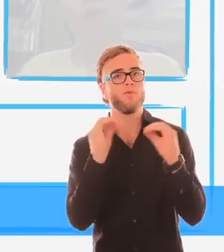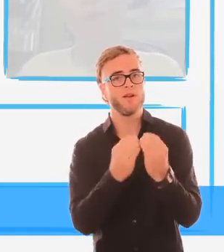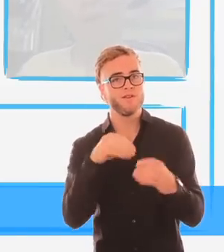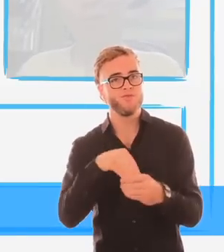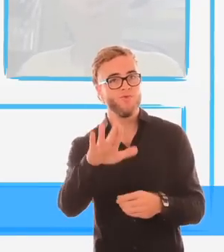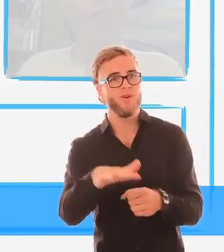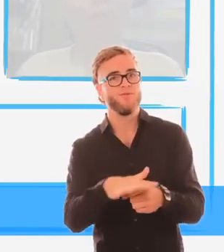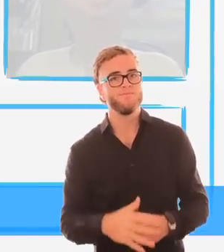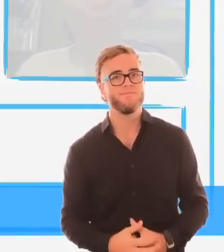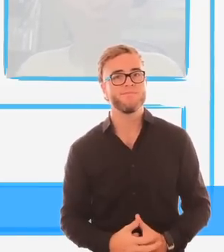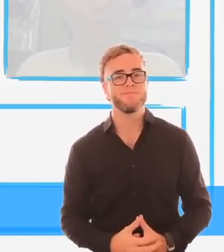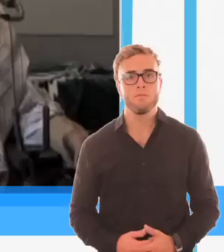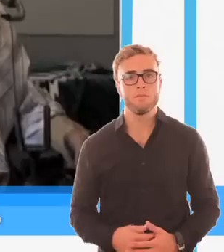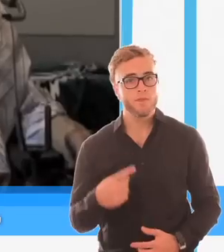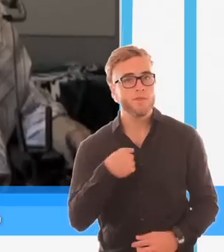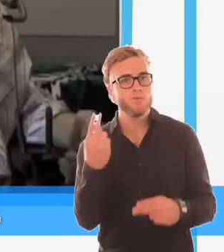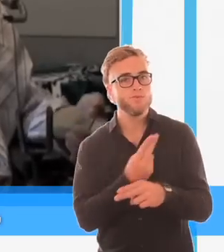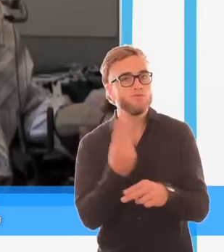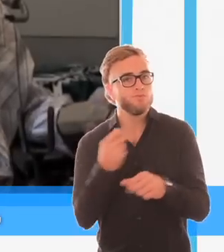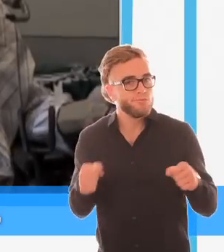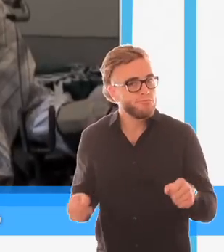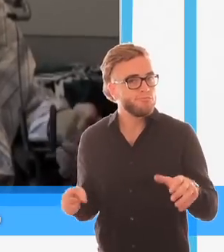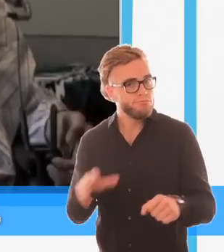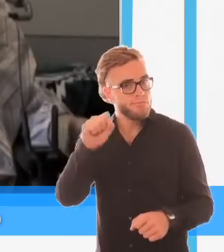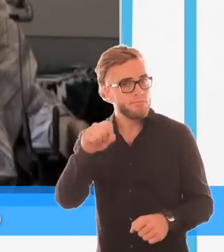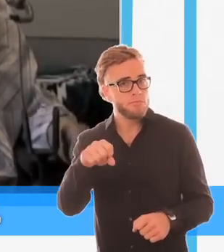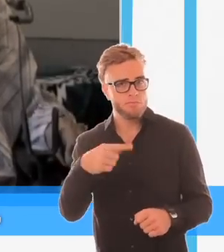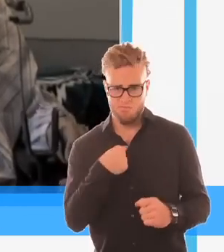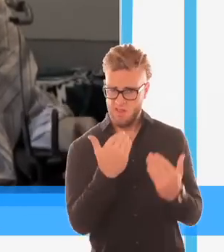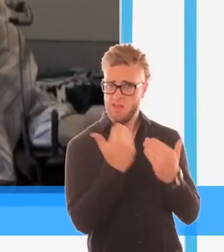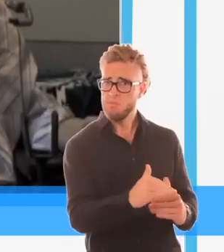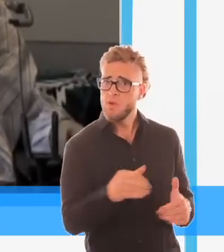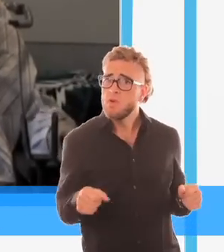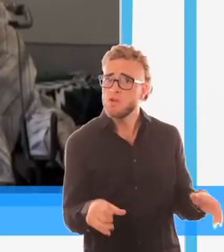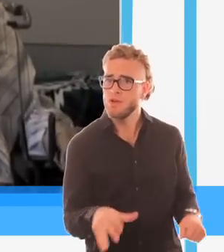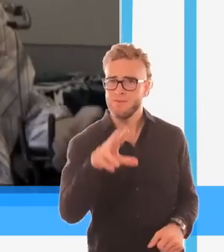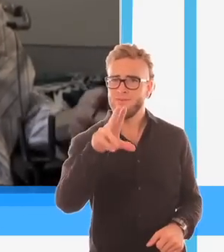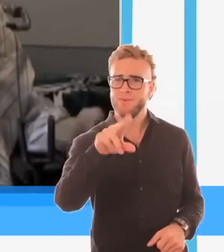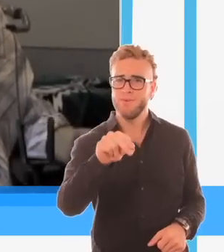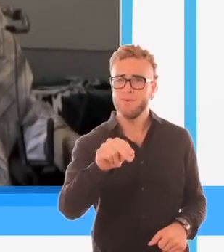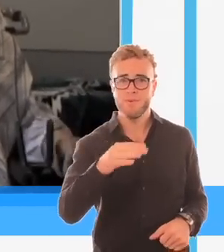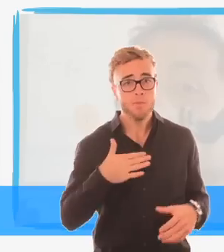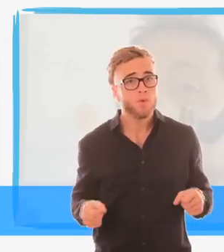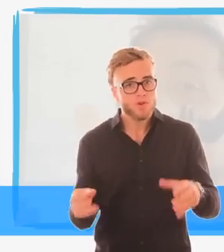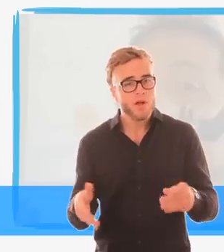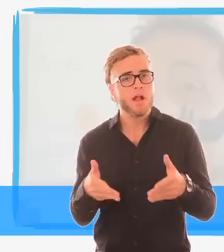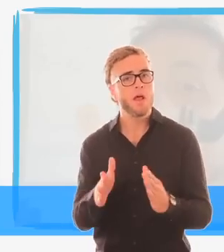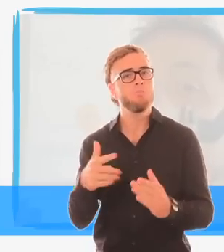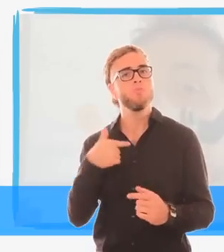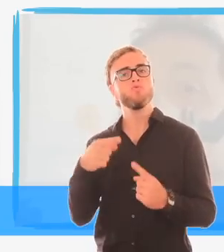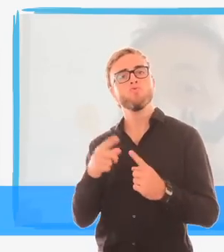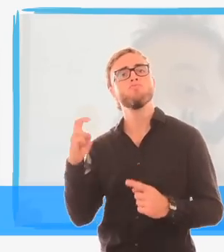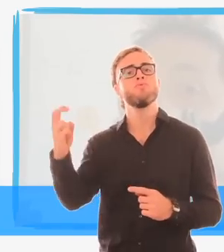not confined to a wheelchair. My wheelchair allows me to go places, to feel free, to do things.